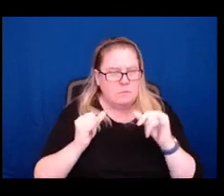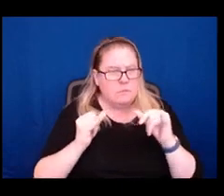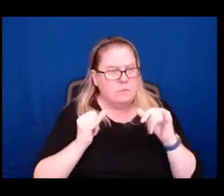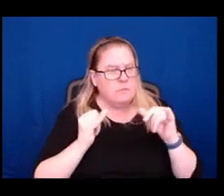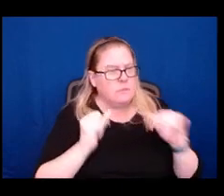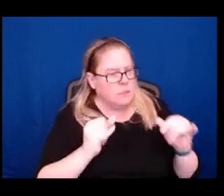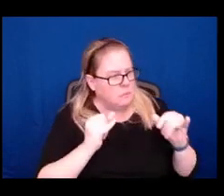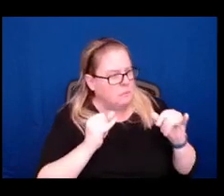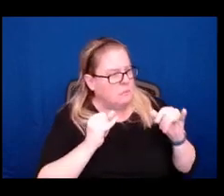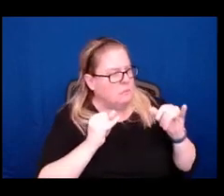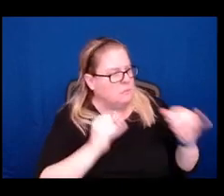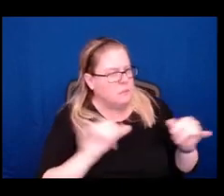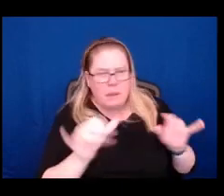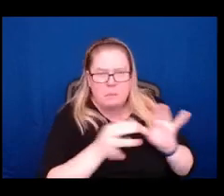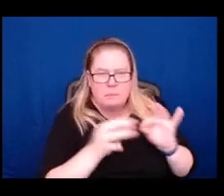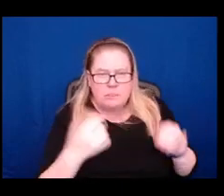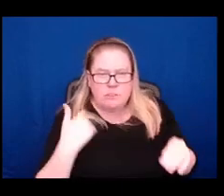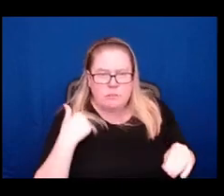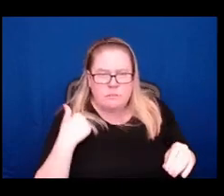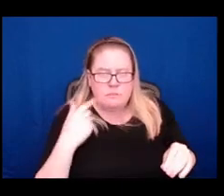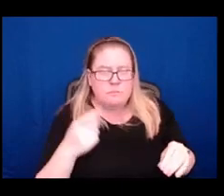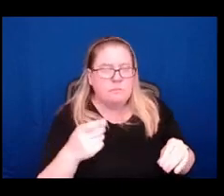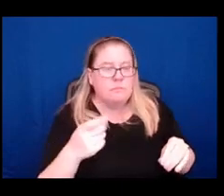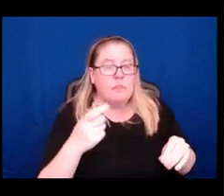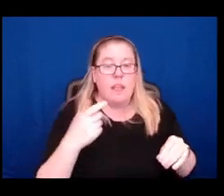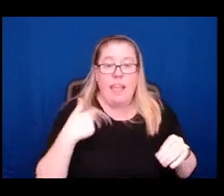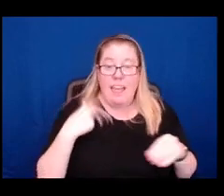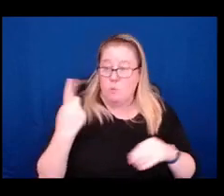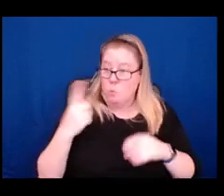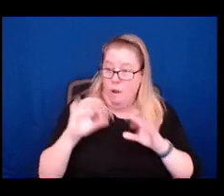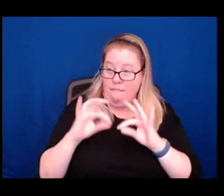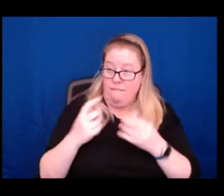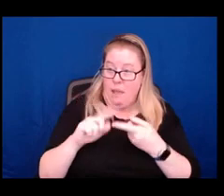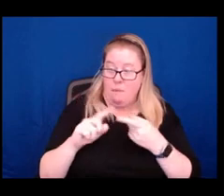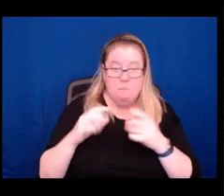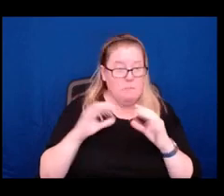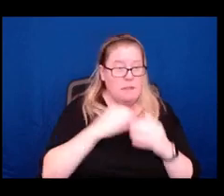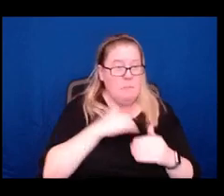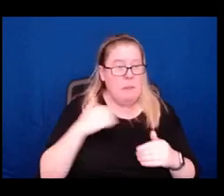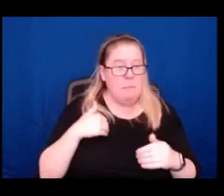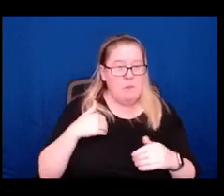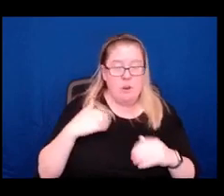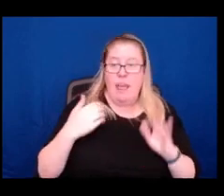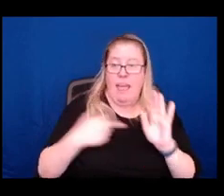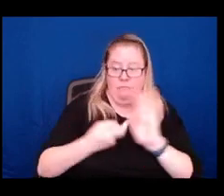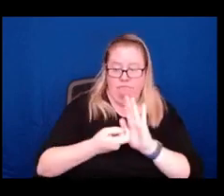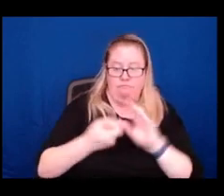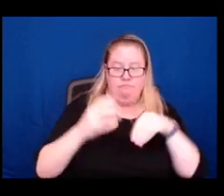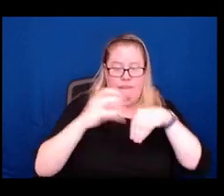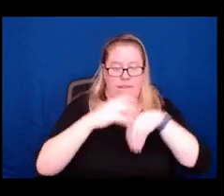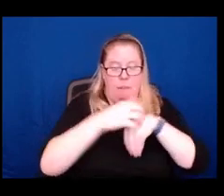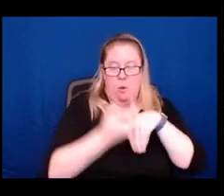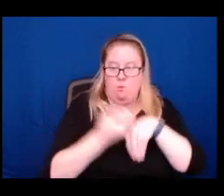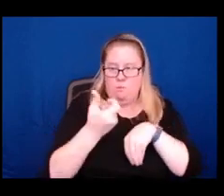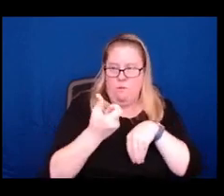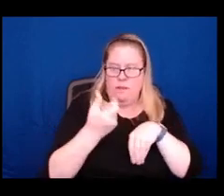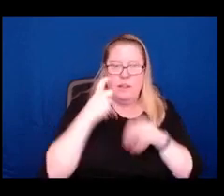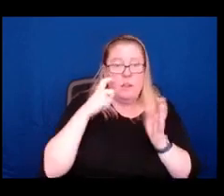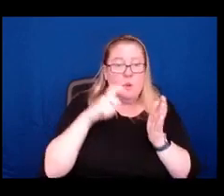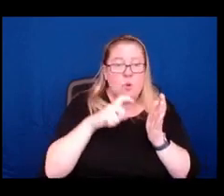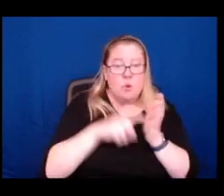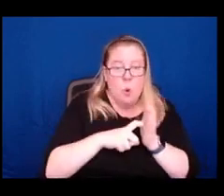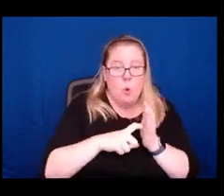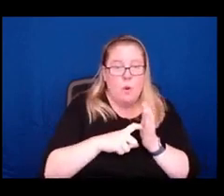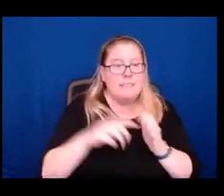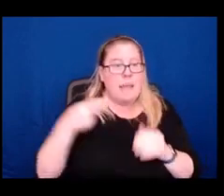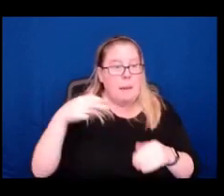common, as you shared earlier. And so I actually had a relative who had a fibroids removal, and she noticed the